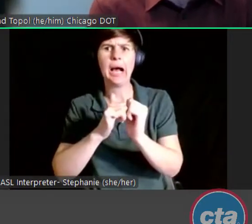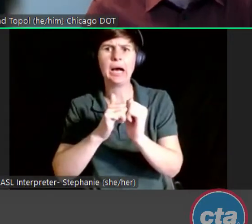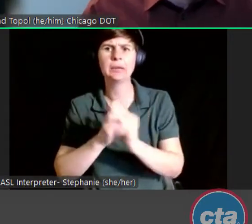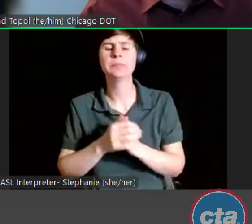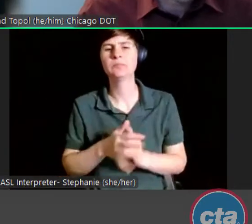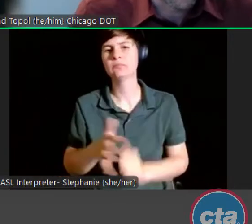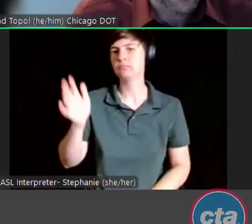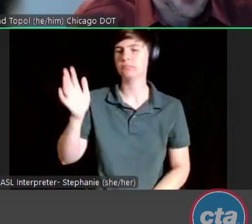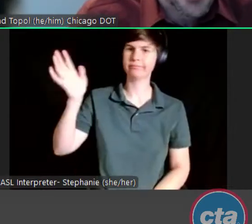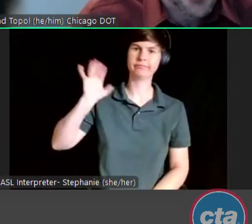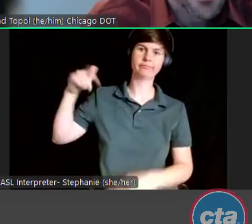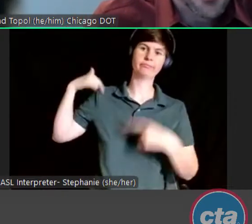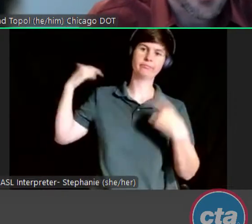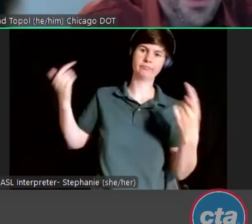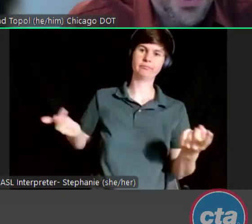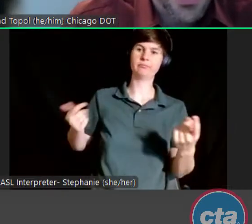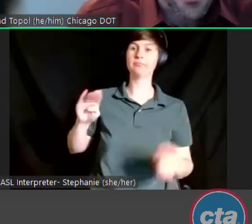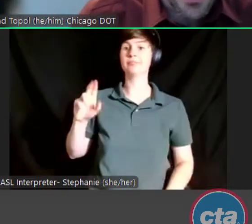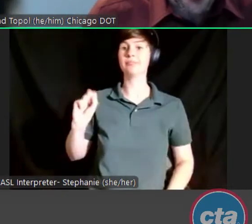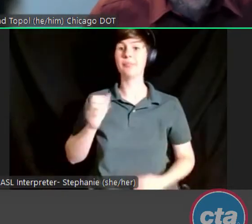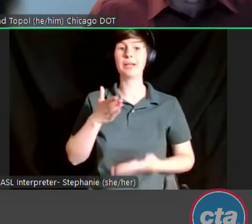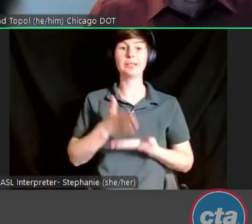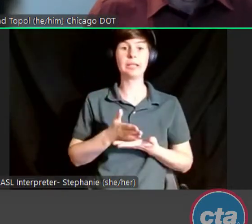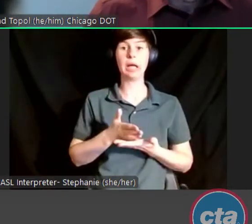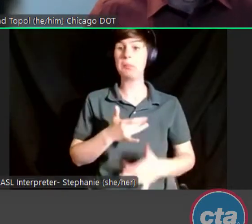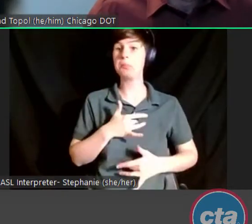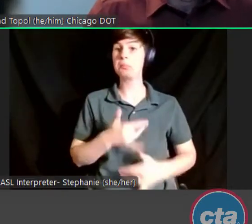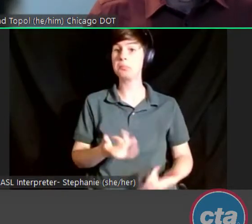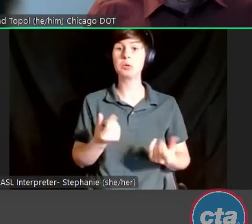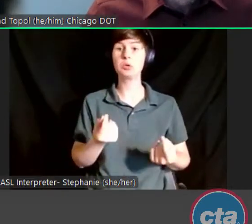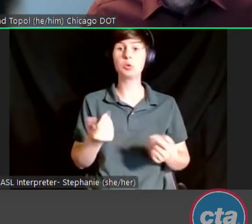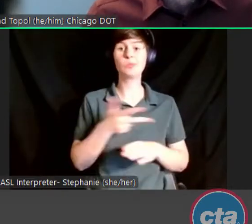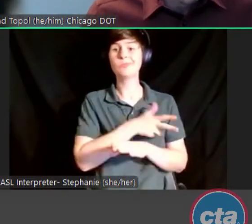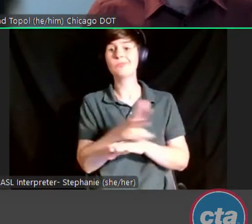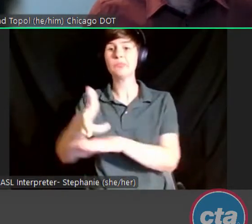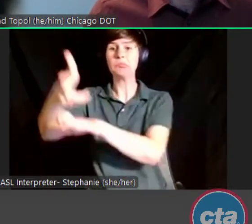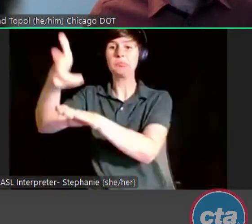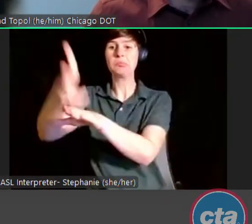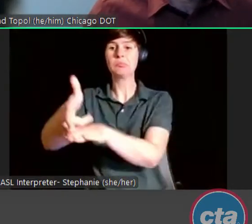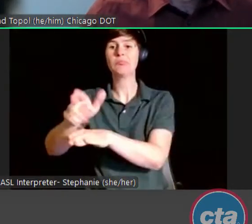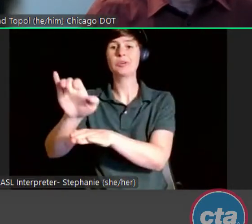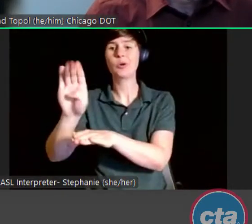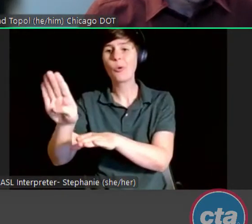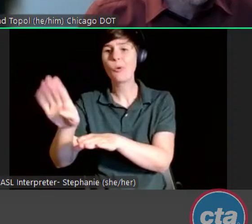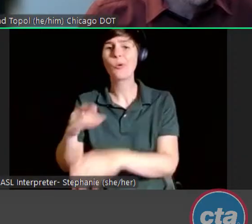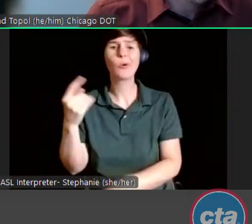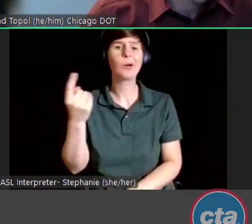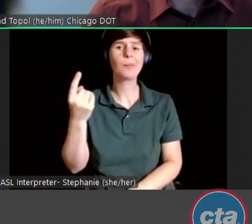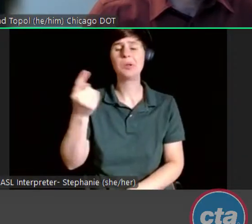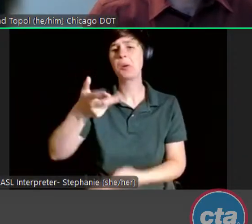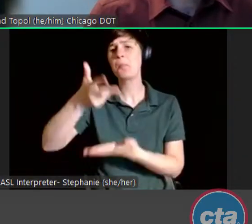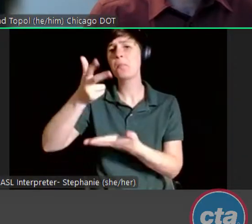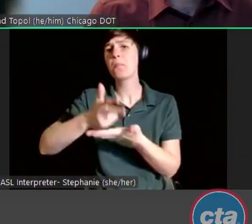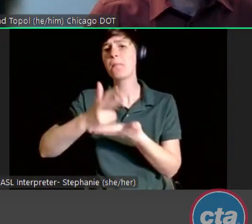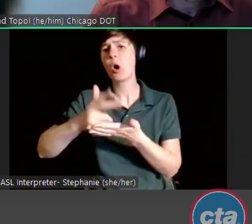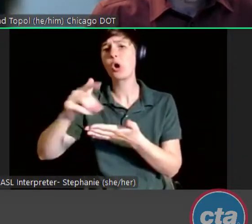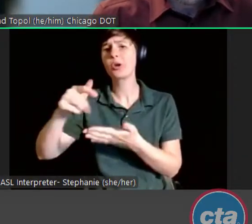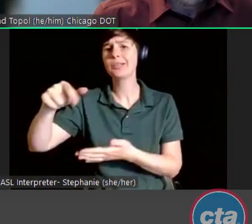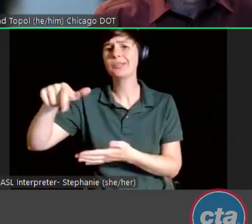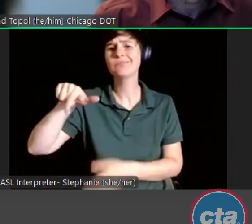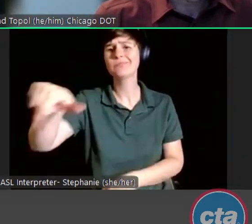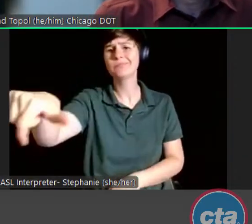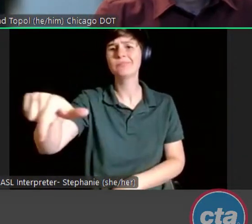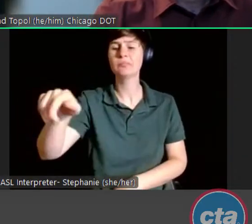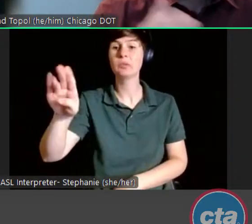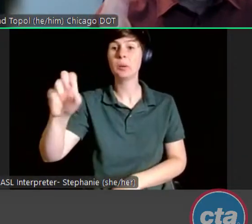Historically, over time, bus stops will usually always pull to the curb, right? There's like a parking lane or some sort of space where a bus will pull out